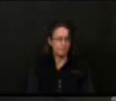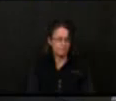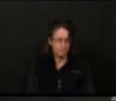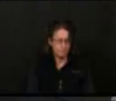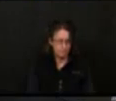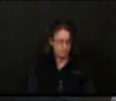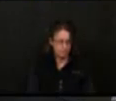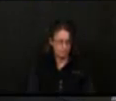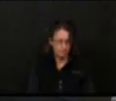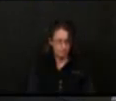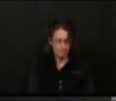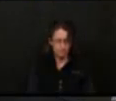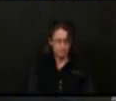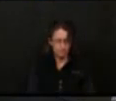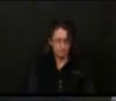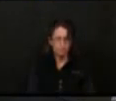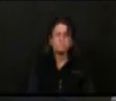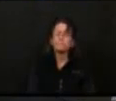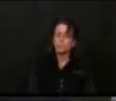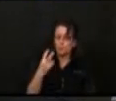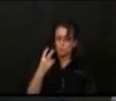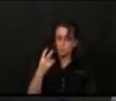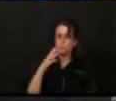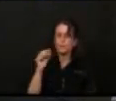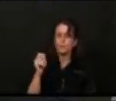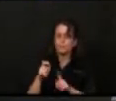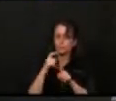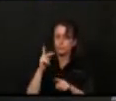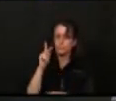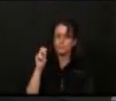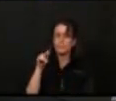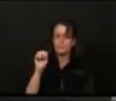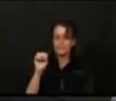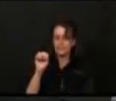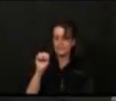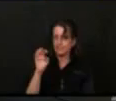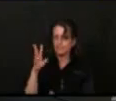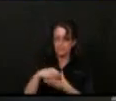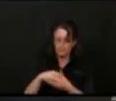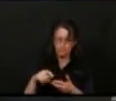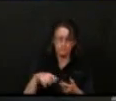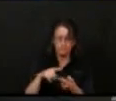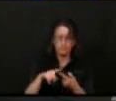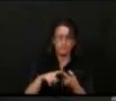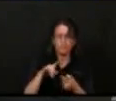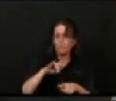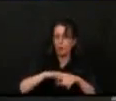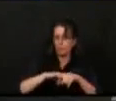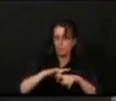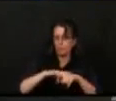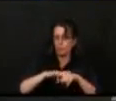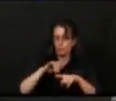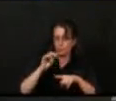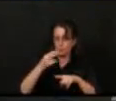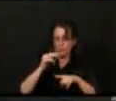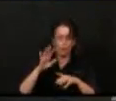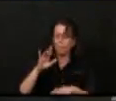We have two Keene firms on board right now, and we've had... Marlboro, New Hampshire, Keene firm in the past here,